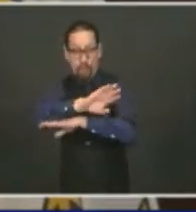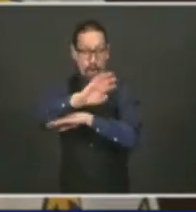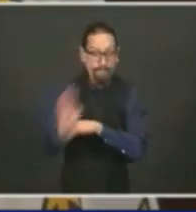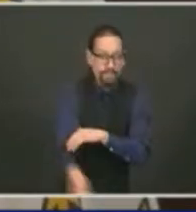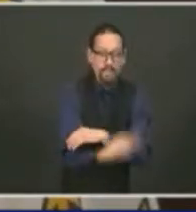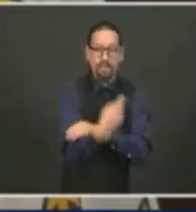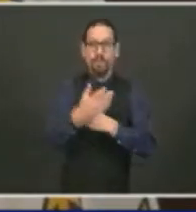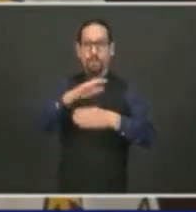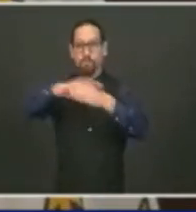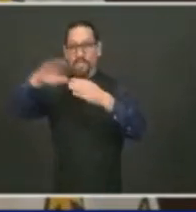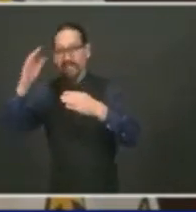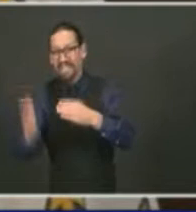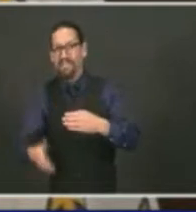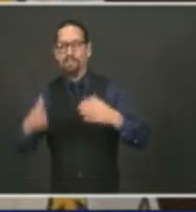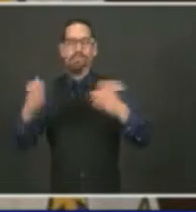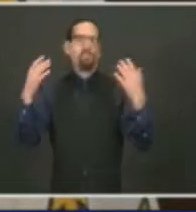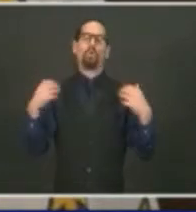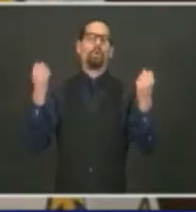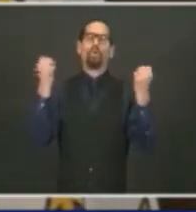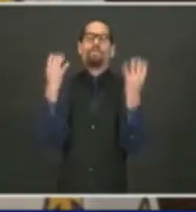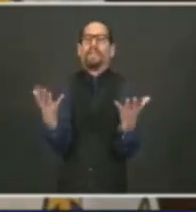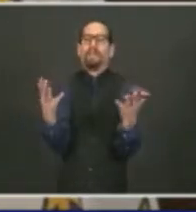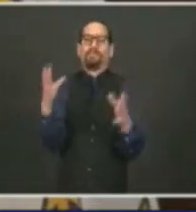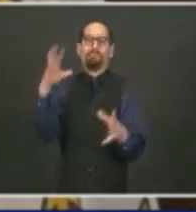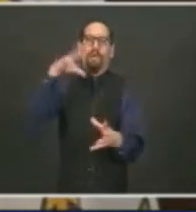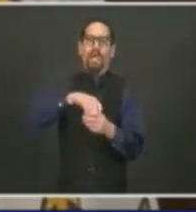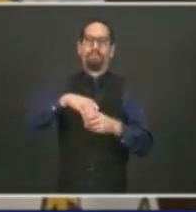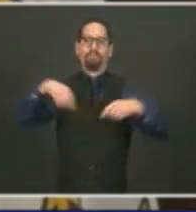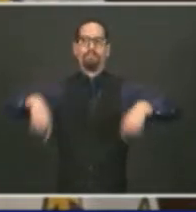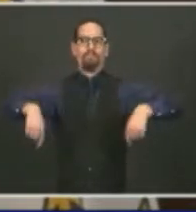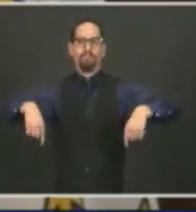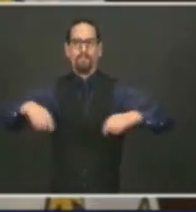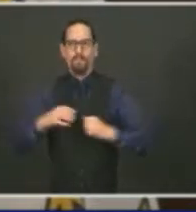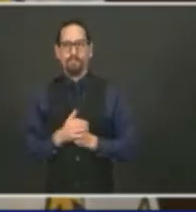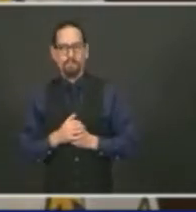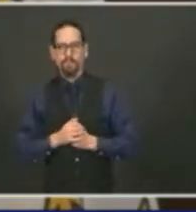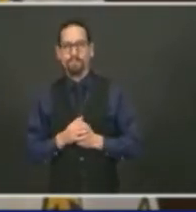listening. To give you a sense of where things stand, to date we have